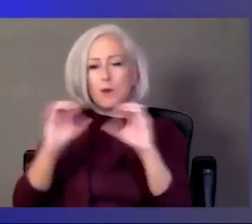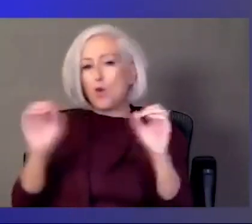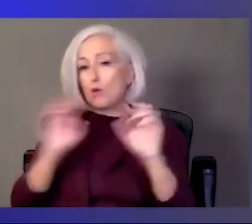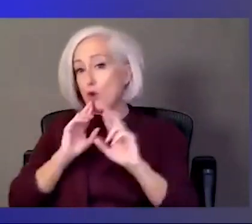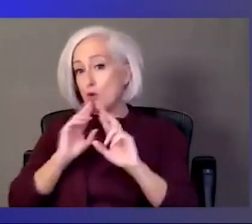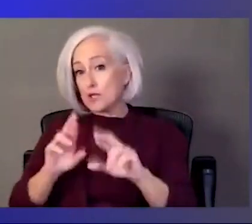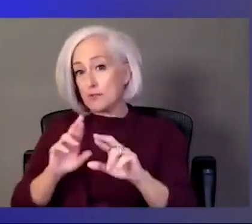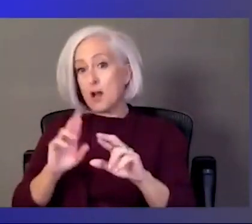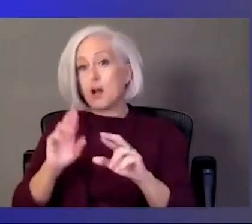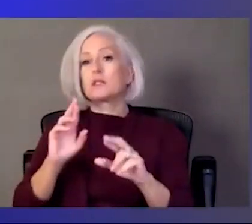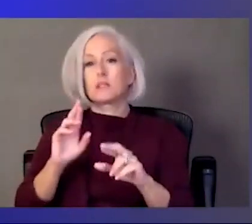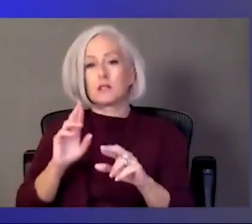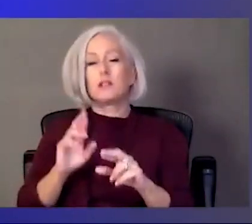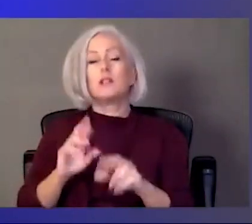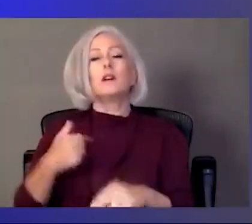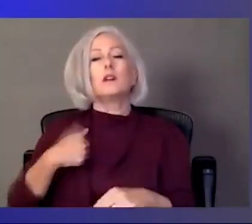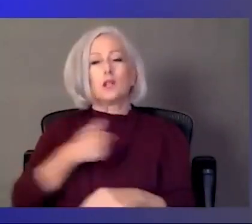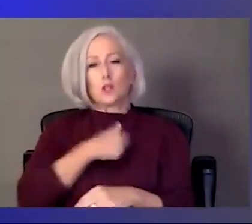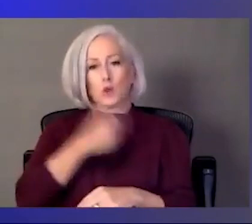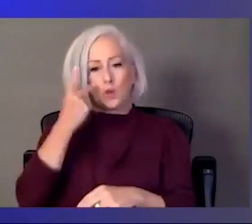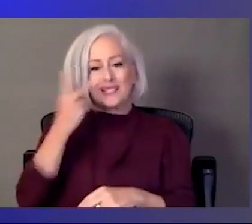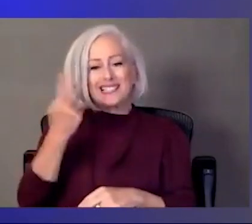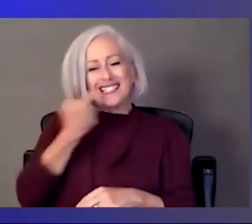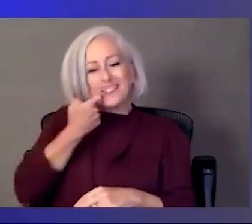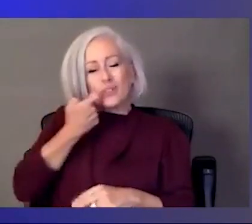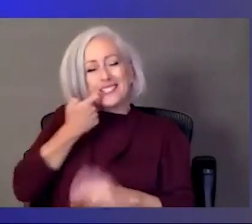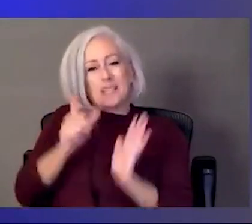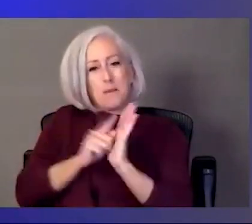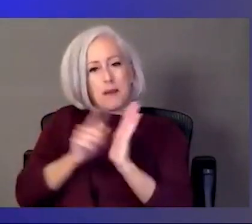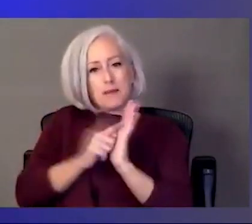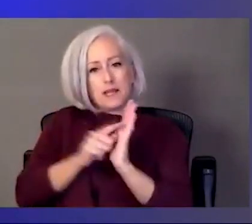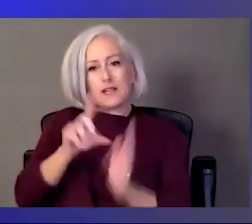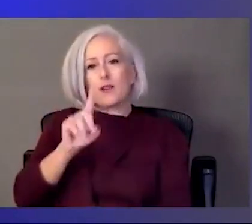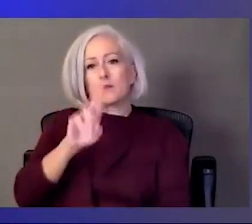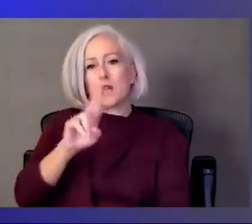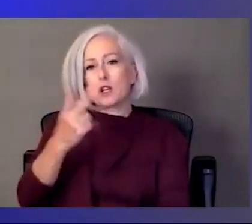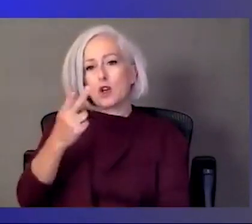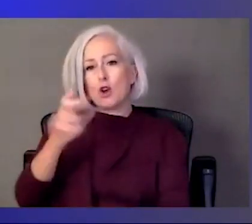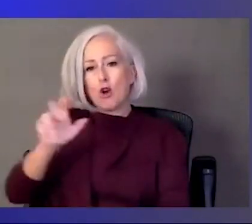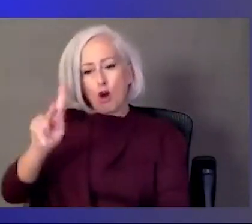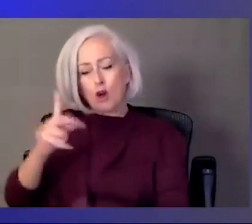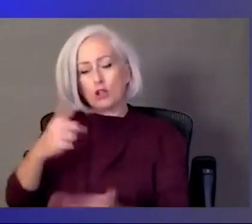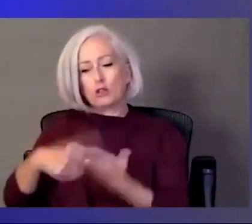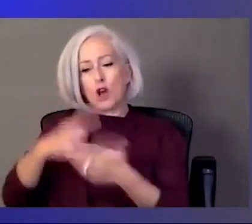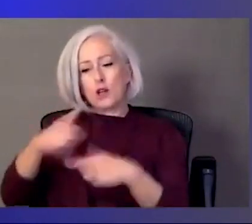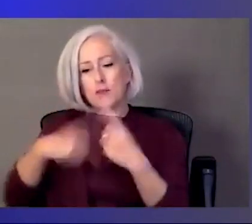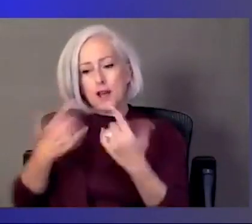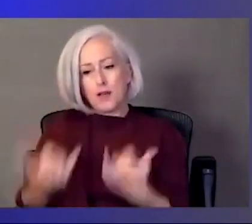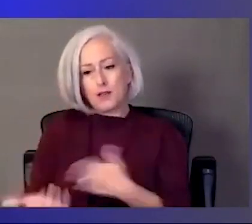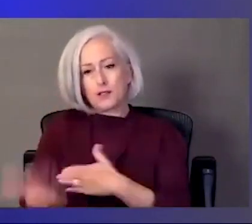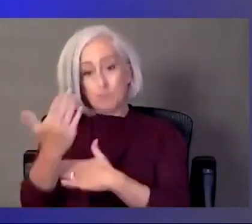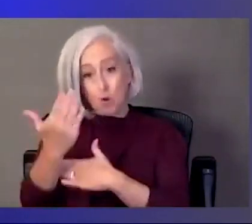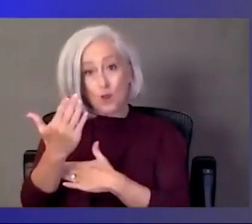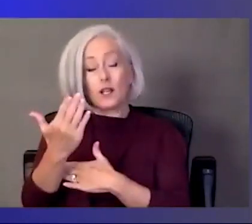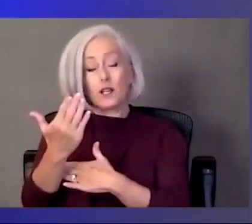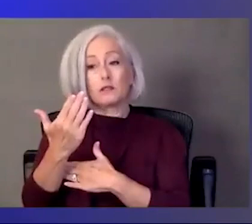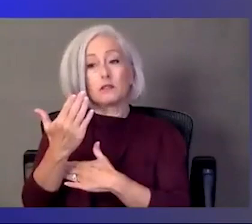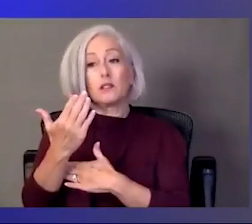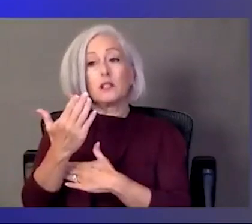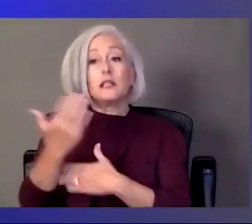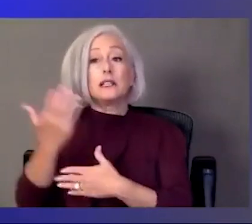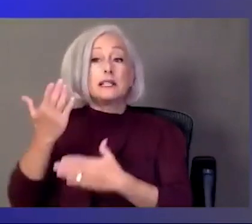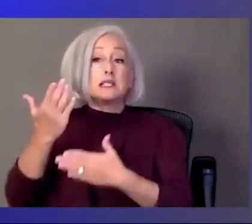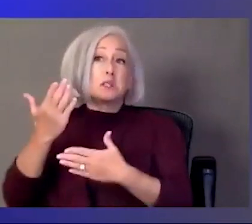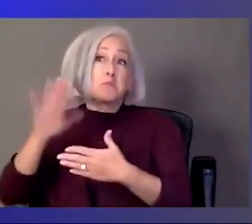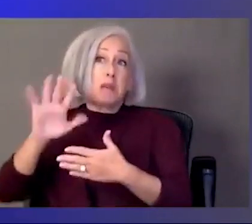We are seeing in a recent publication that Dr. Hawkinson and I spoke about this morning that it's somewhat better than we expected, that as